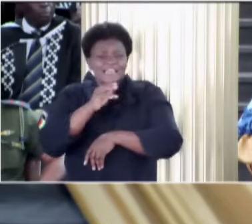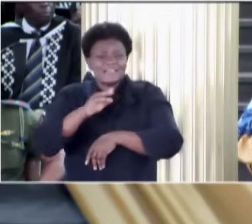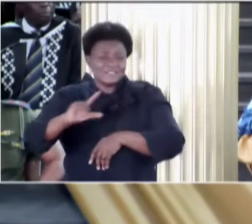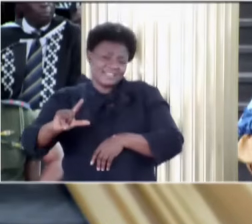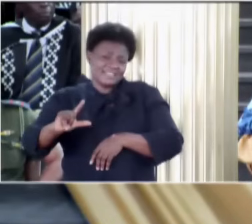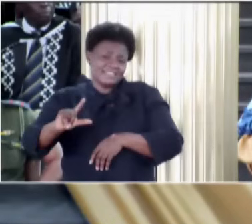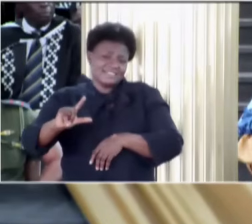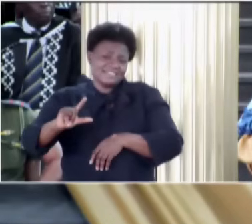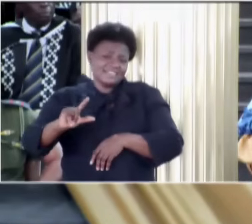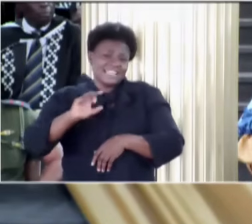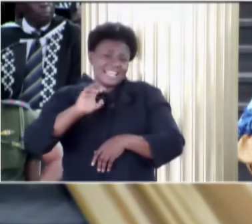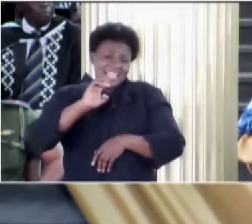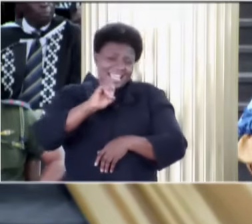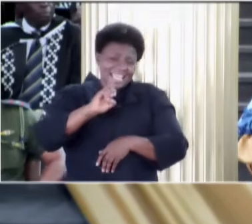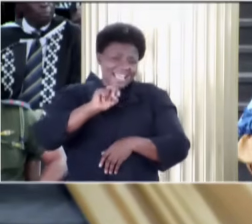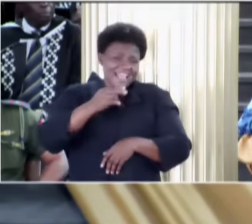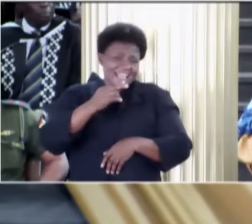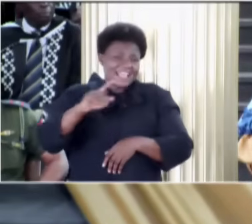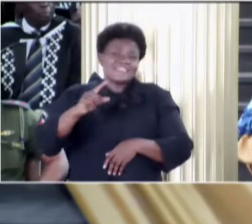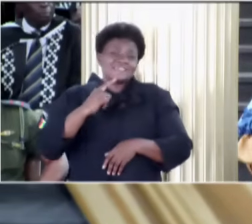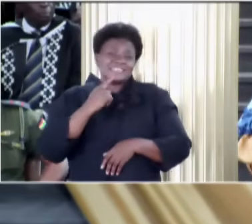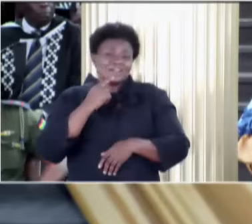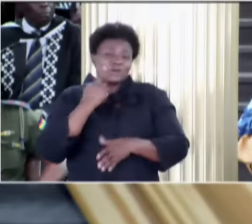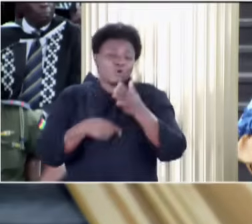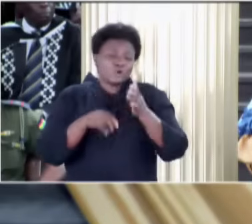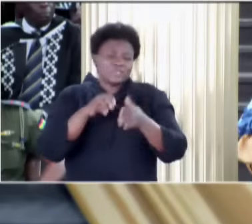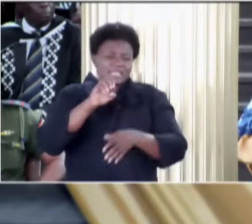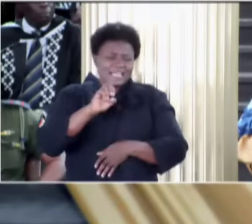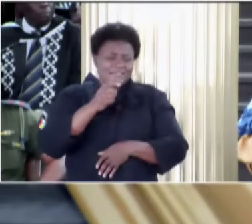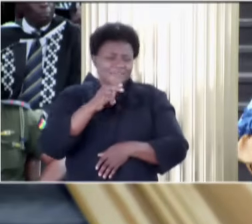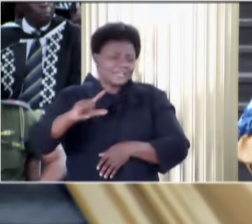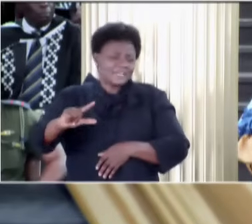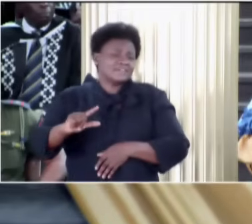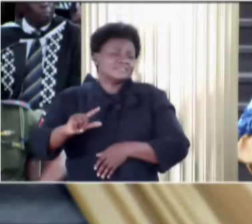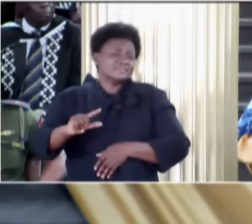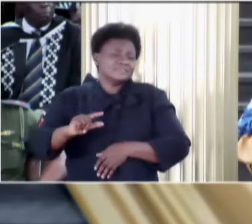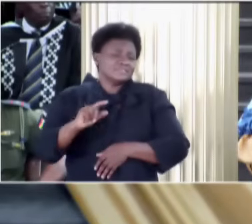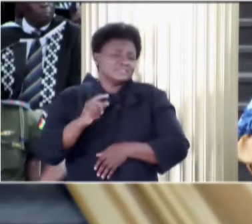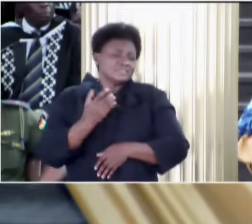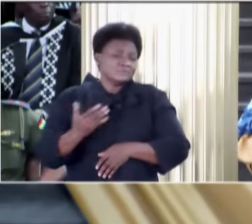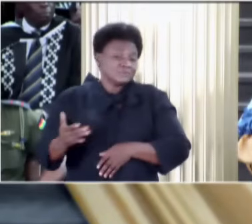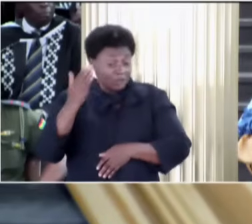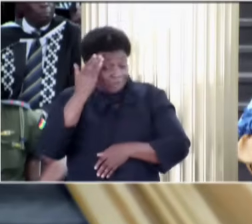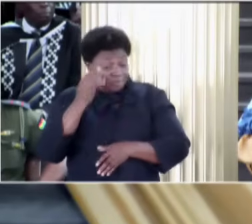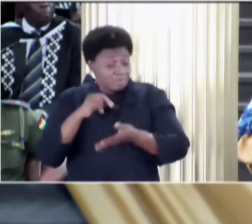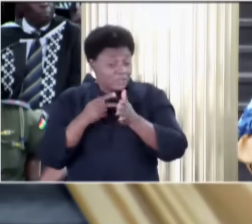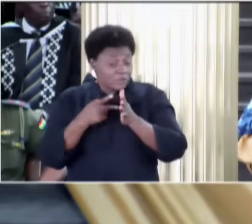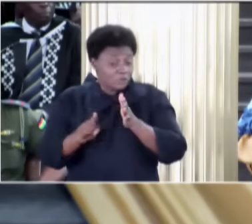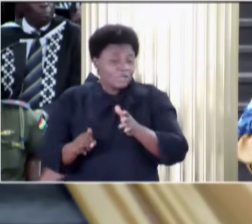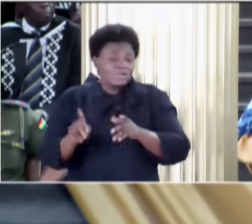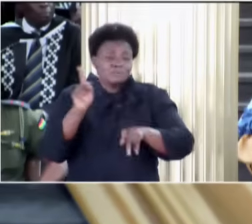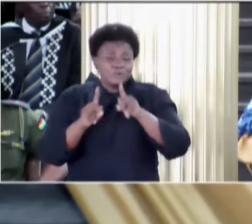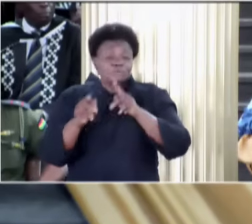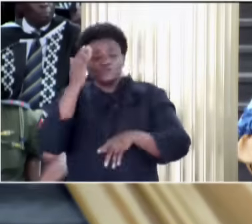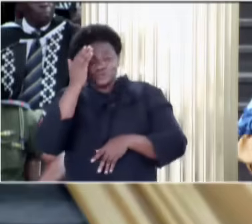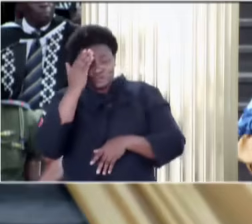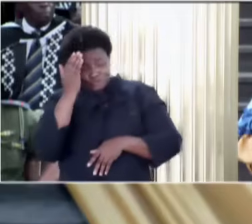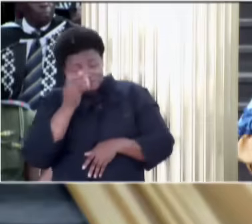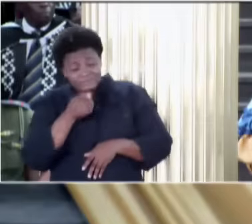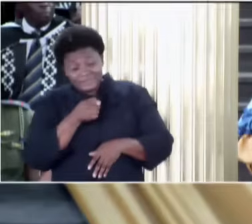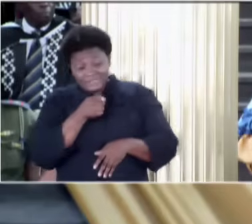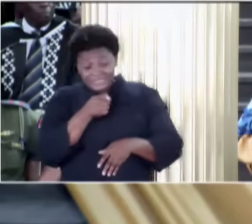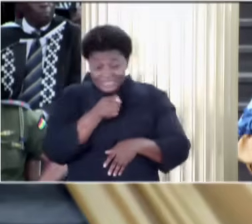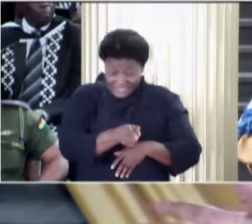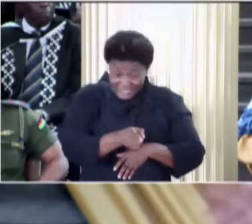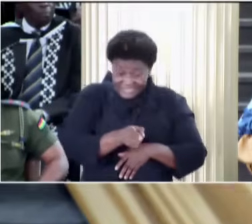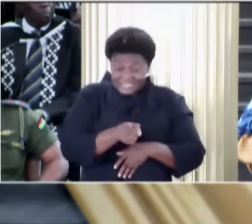stubbornness. Repeat it, ethical stubbornness. Good. Now what does that mean? People who know better but still